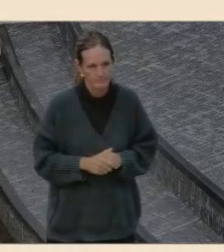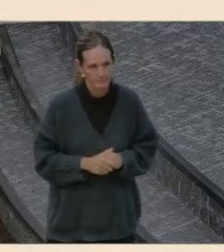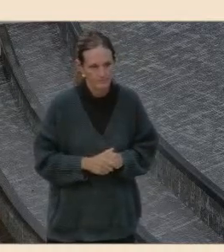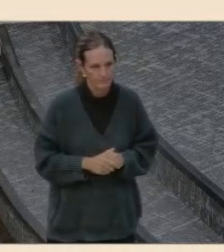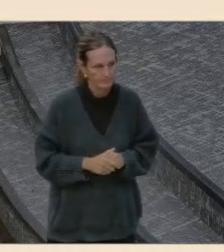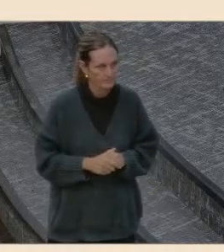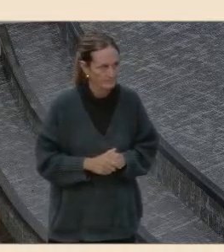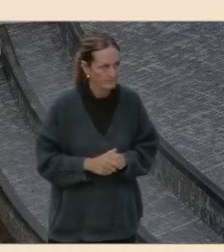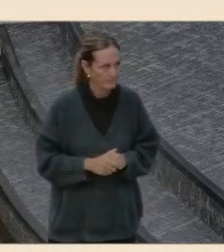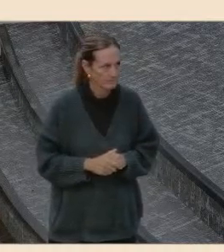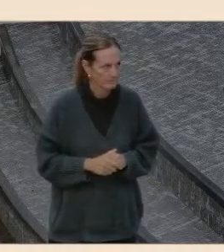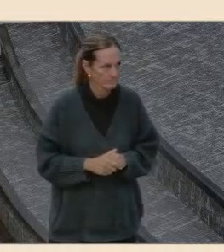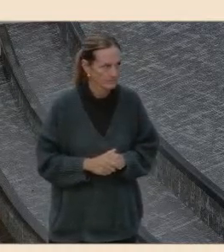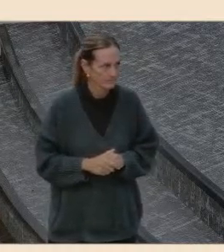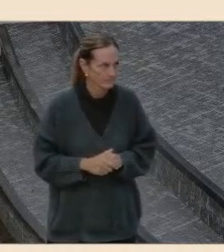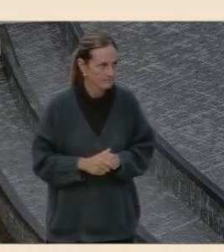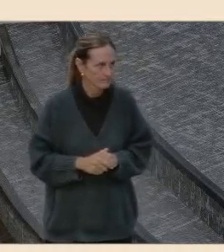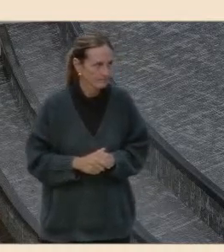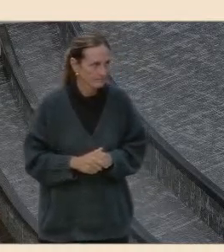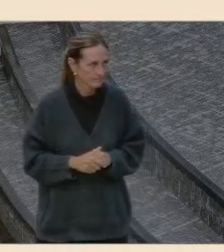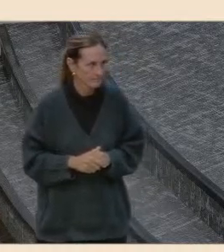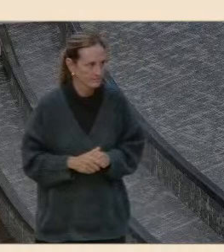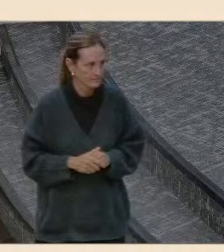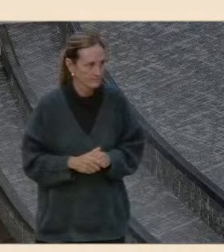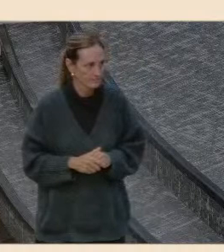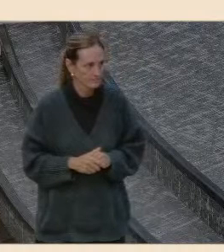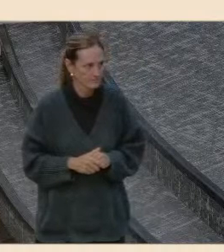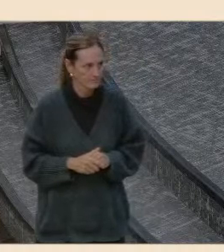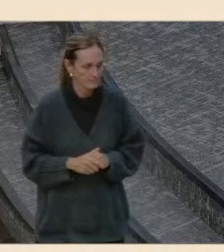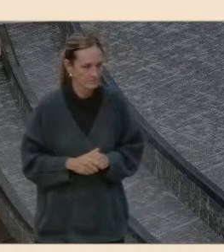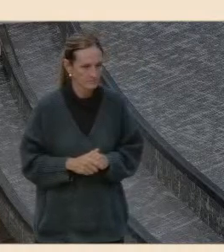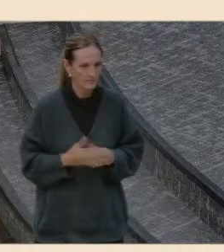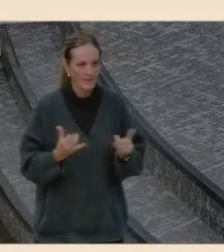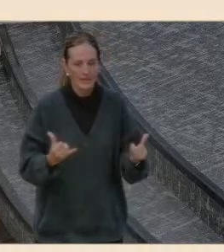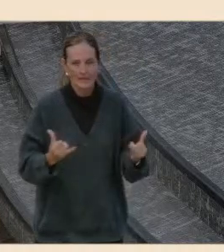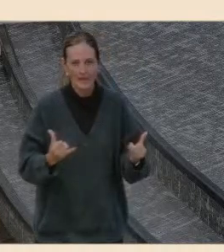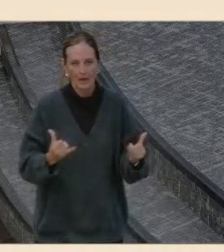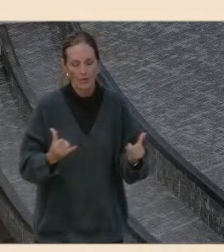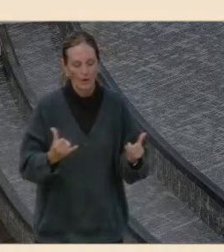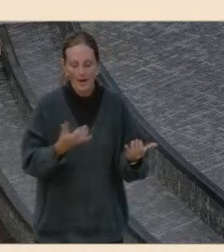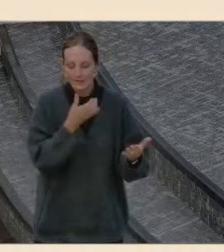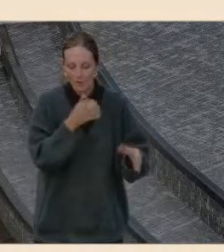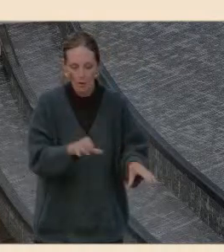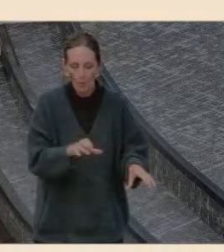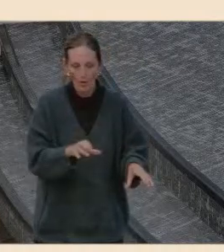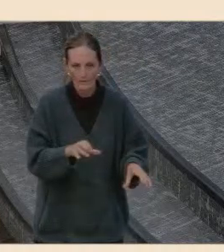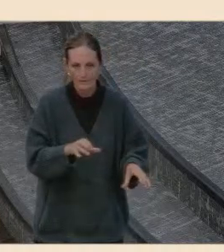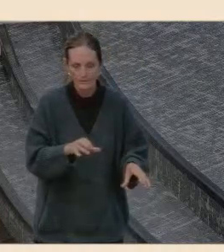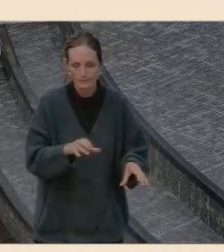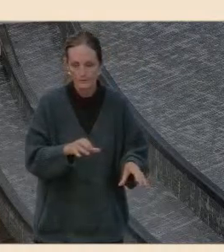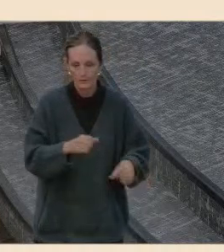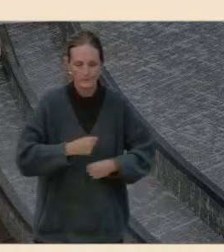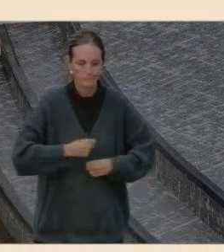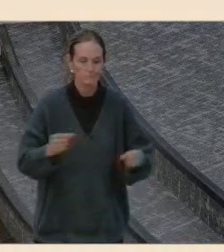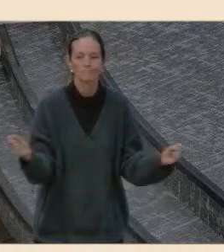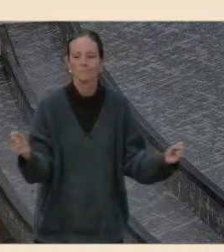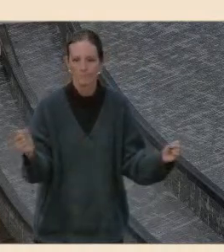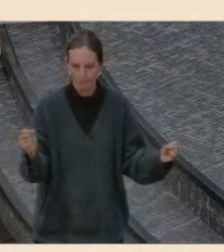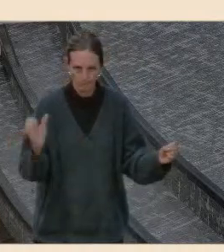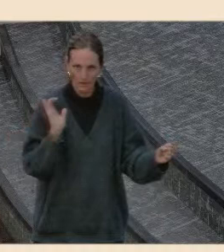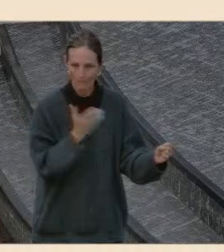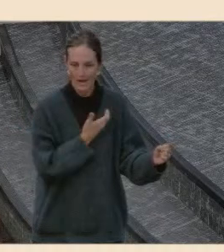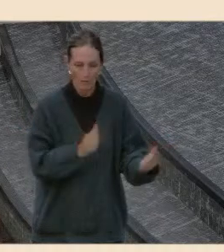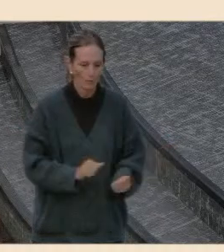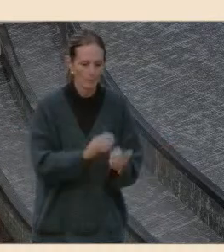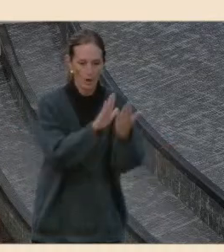where I don't want to be too open about our approach to things. If you can, as the kids say, you